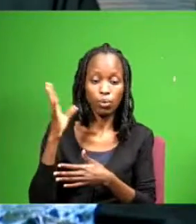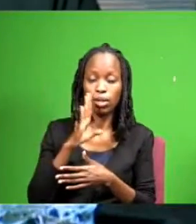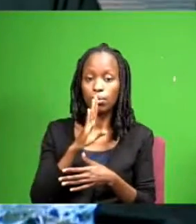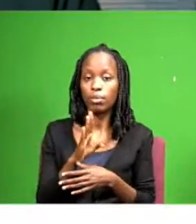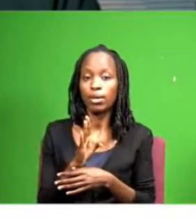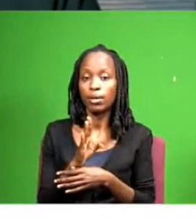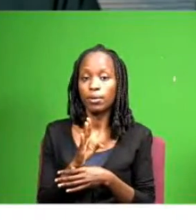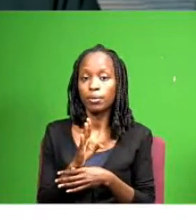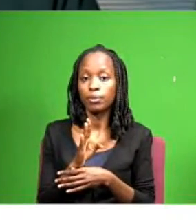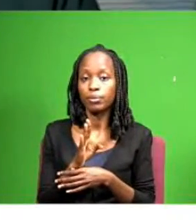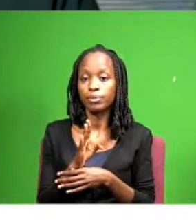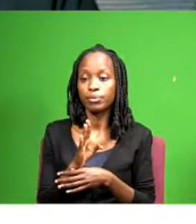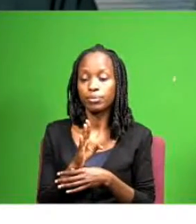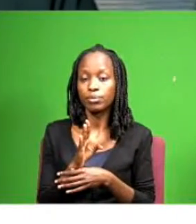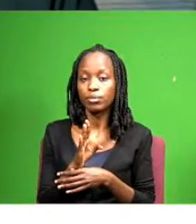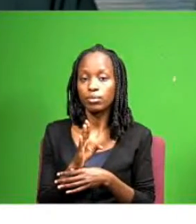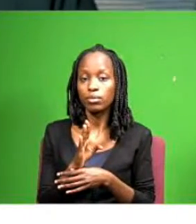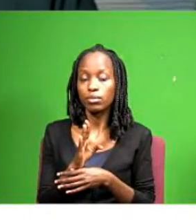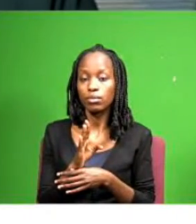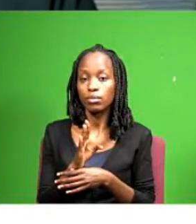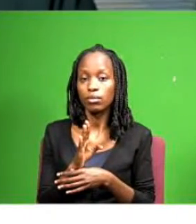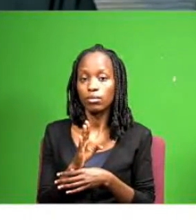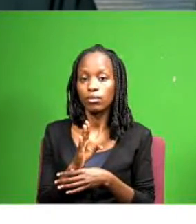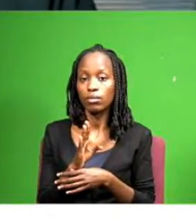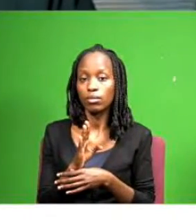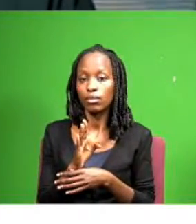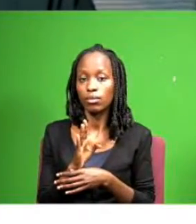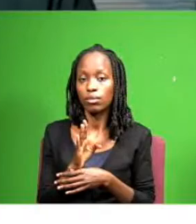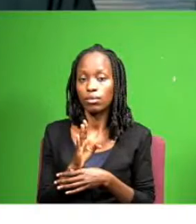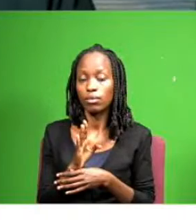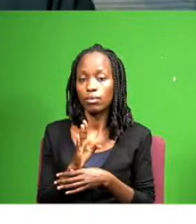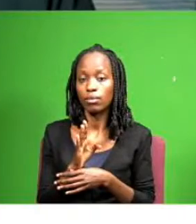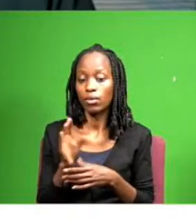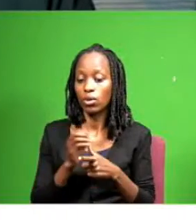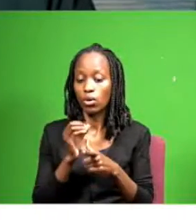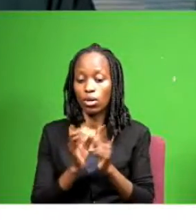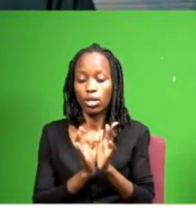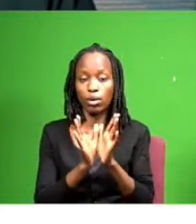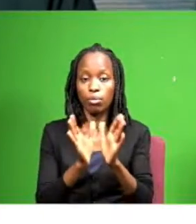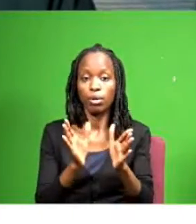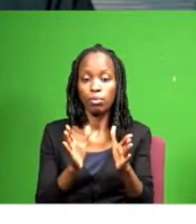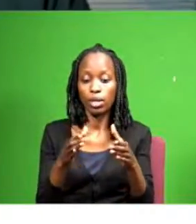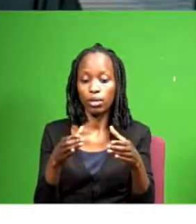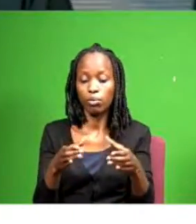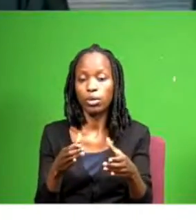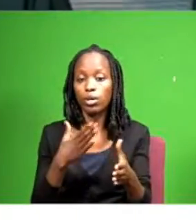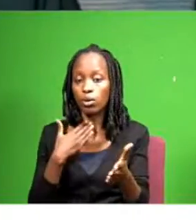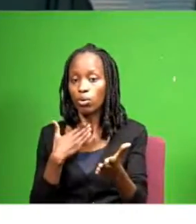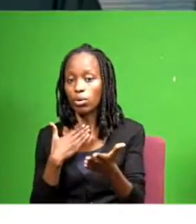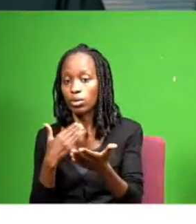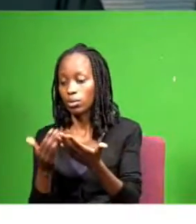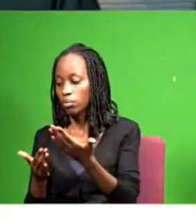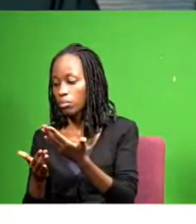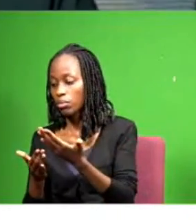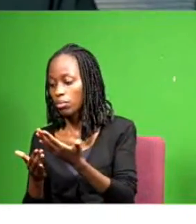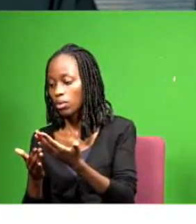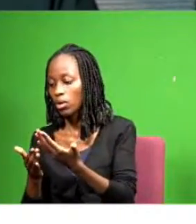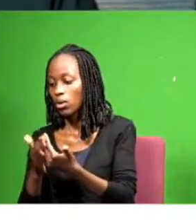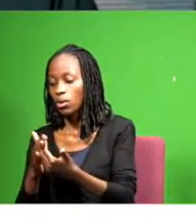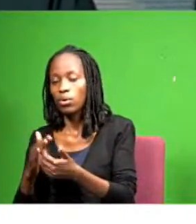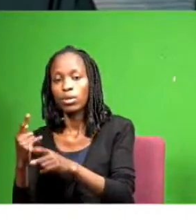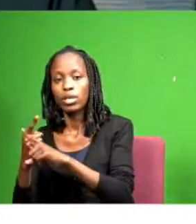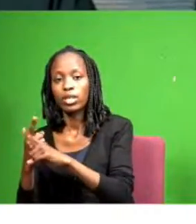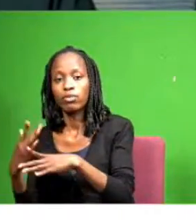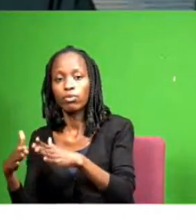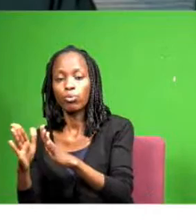treated in one way or the public body wishes to treat him or her in a different way.